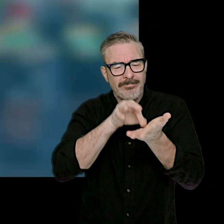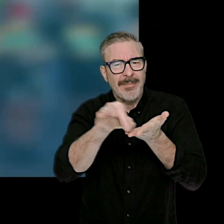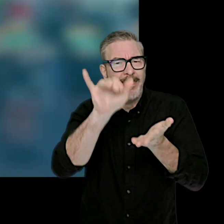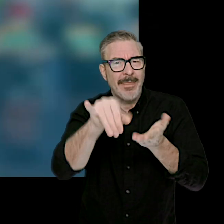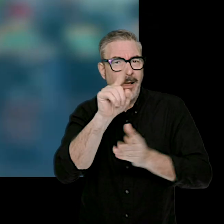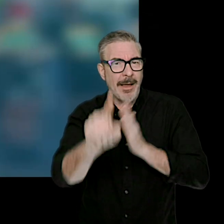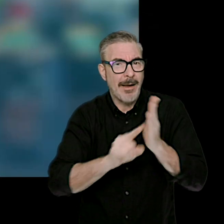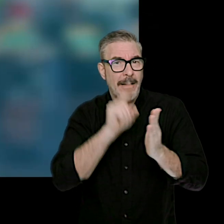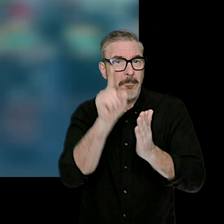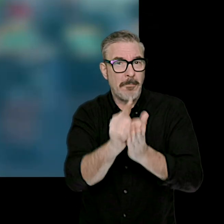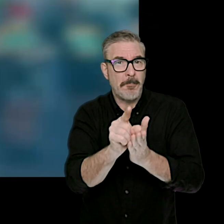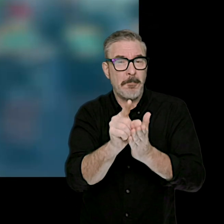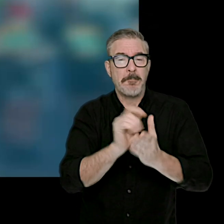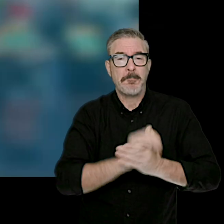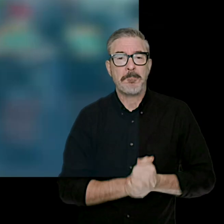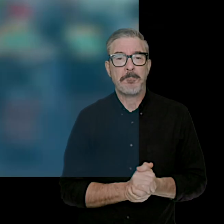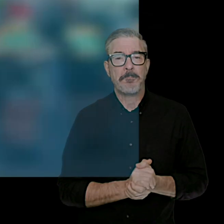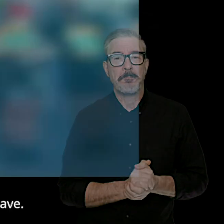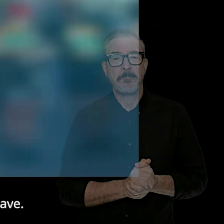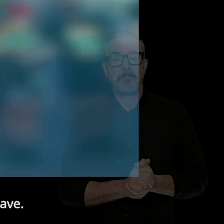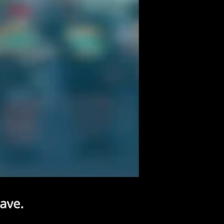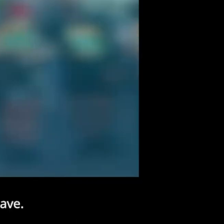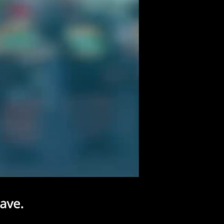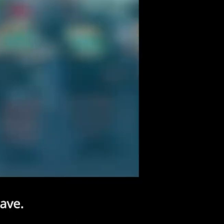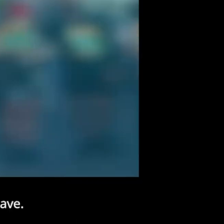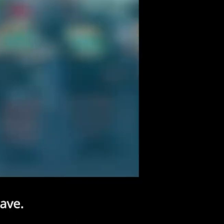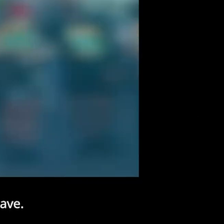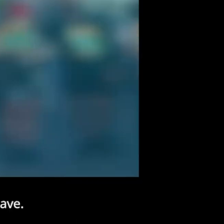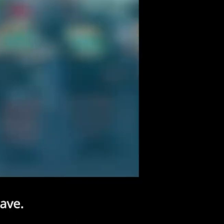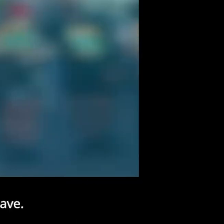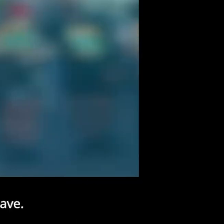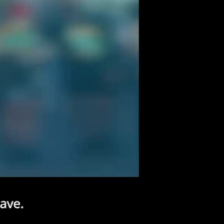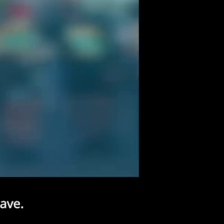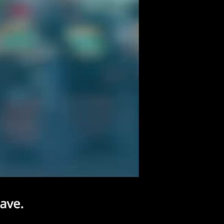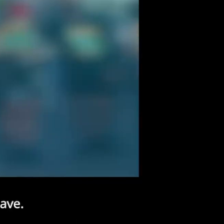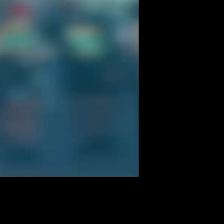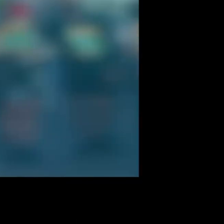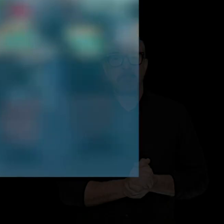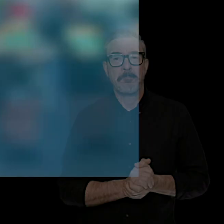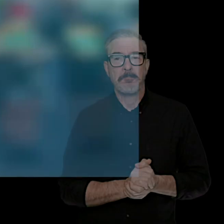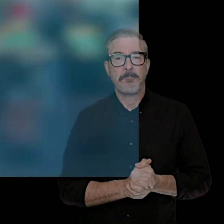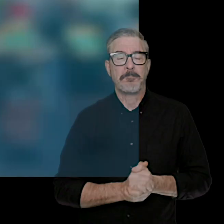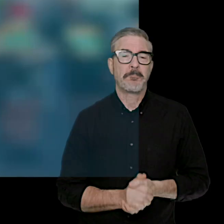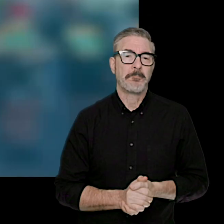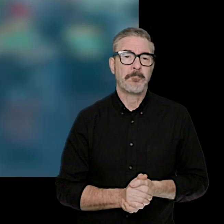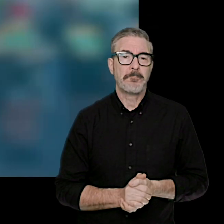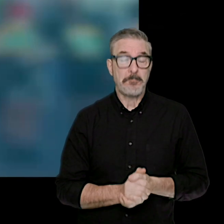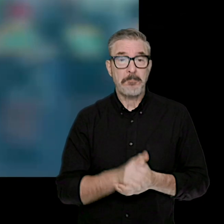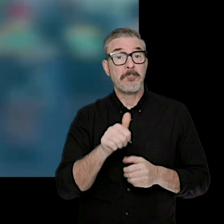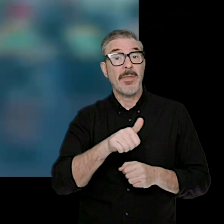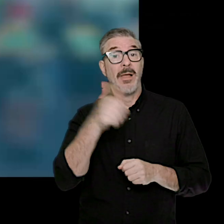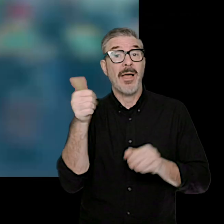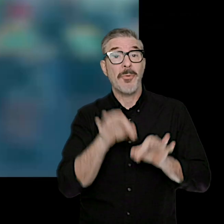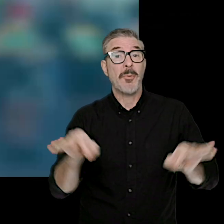You could include how you made those approximations and include any documentations you have. And you could